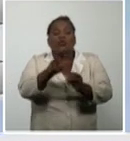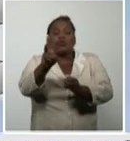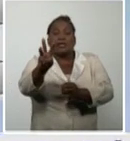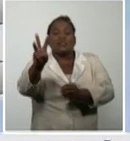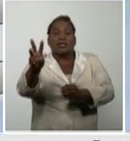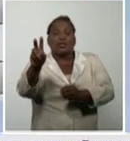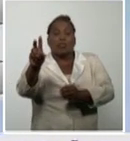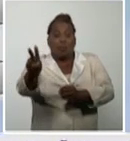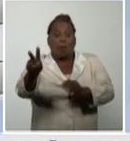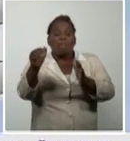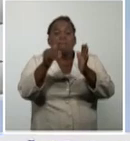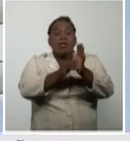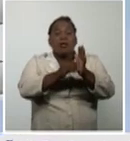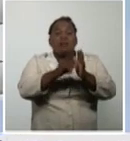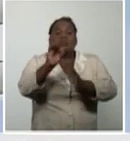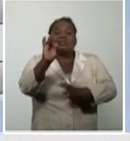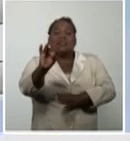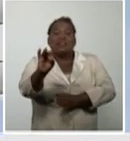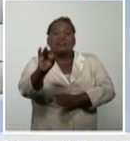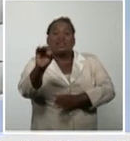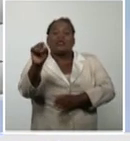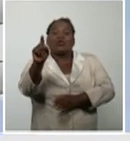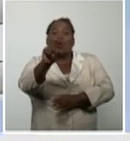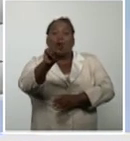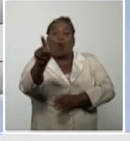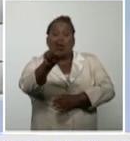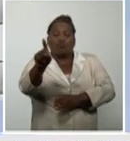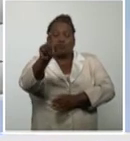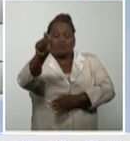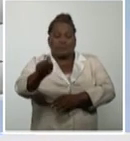332,711 for a lethality of 6.5%,